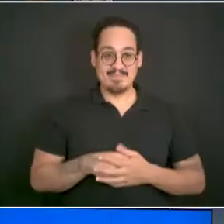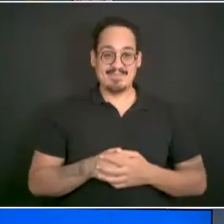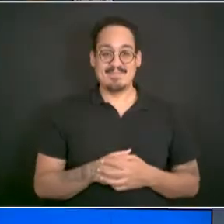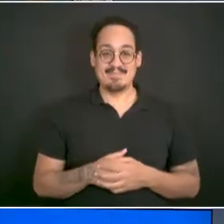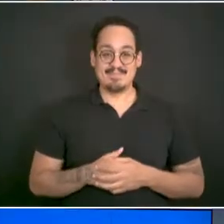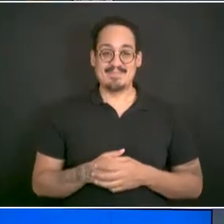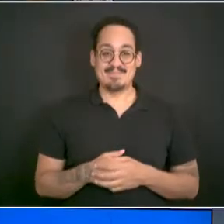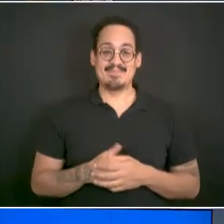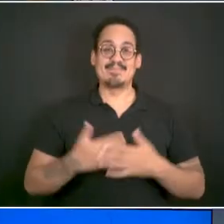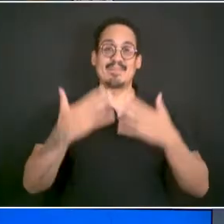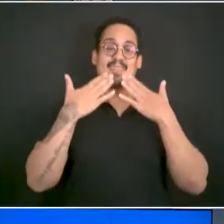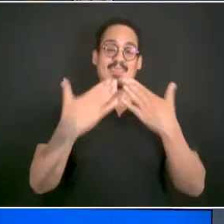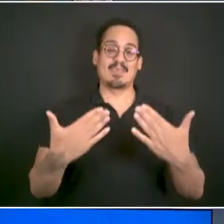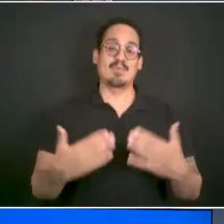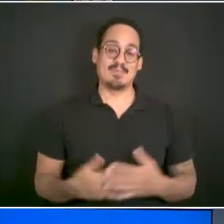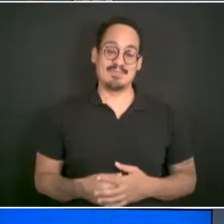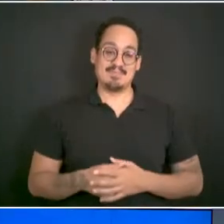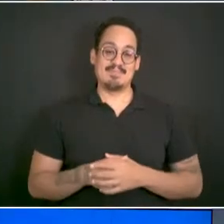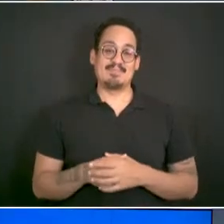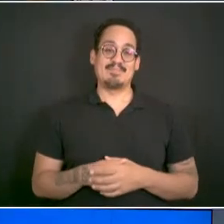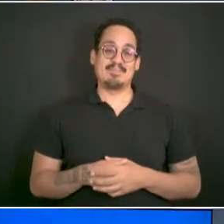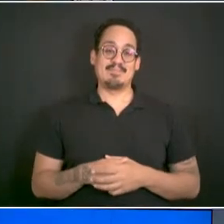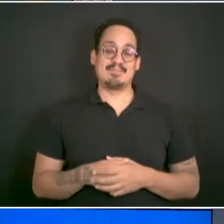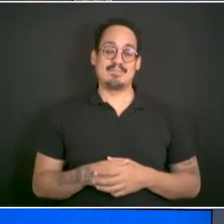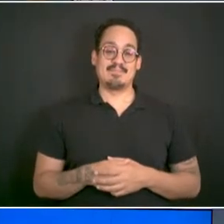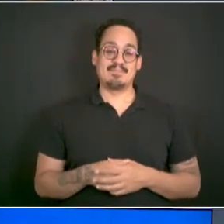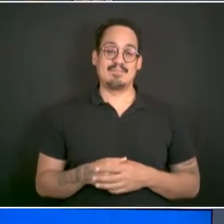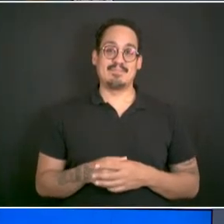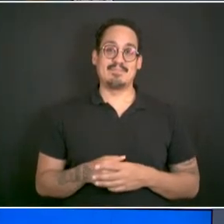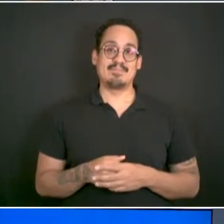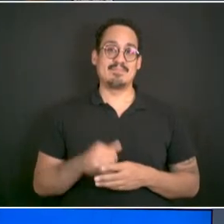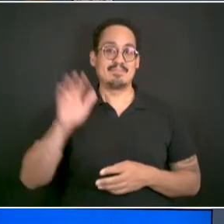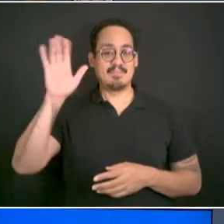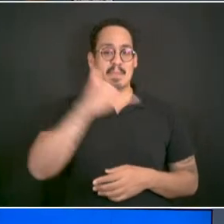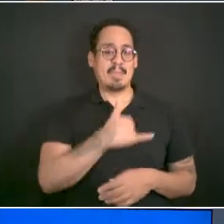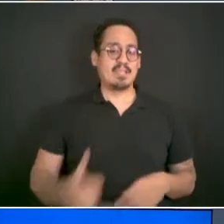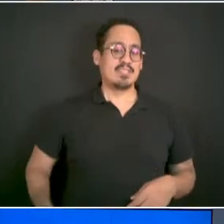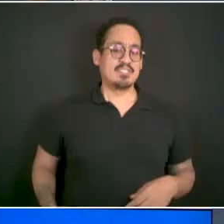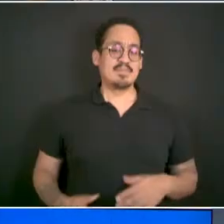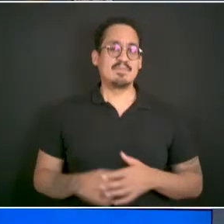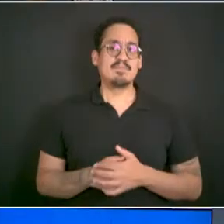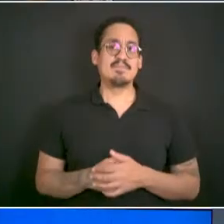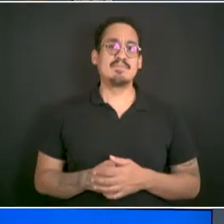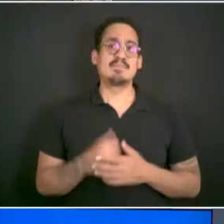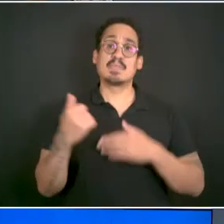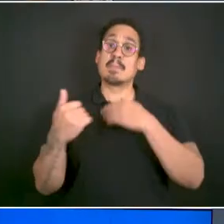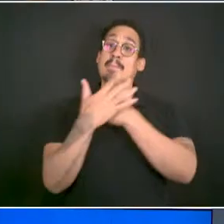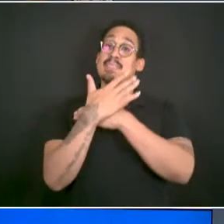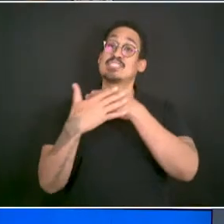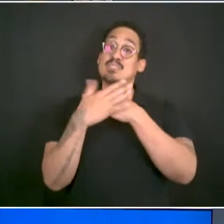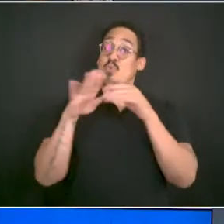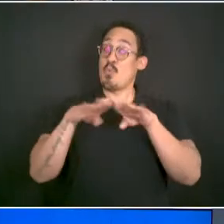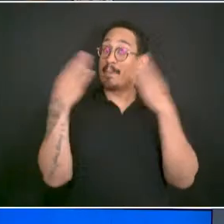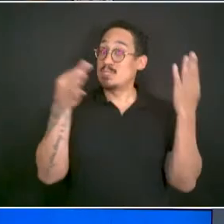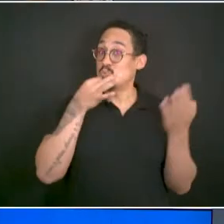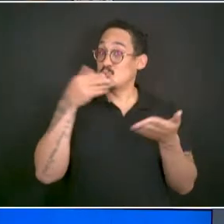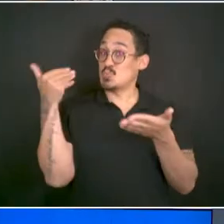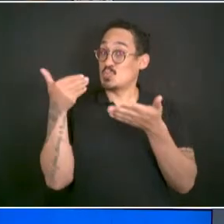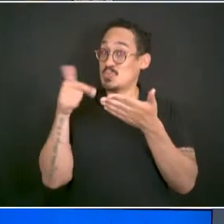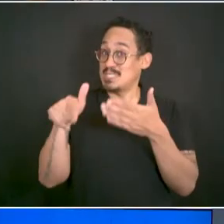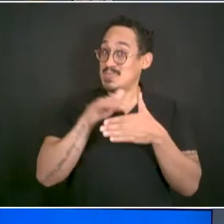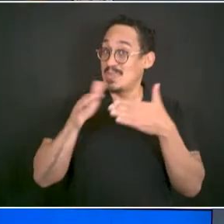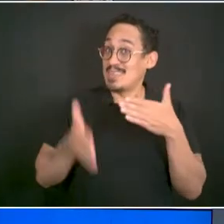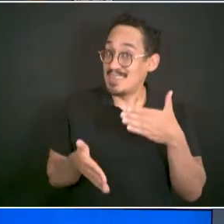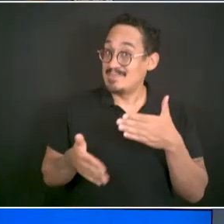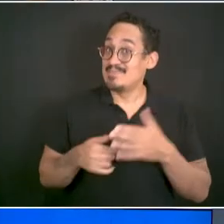Thank you. Mr. Mayor, beaches are going to be opening this weekend. Just wanted a rundown, I